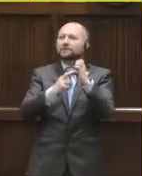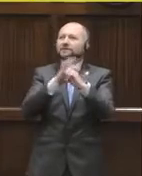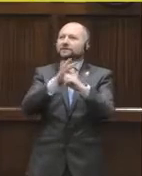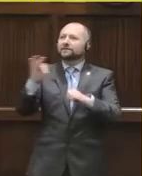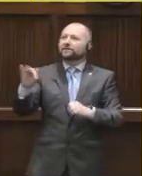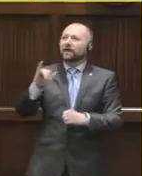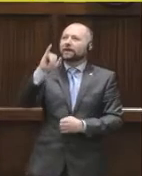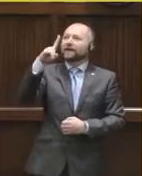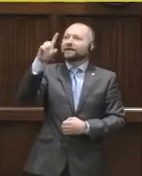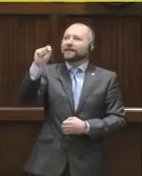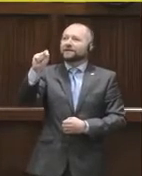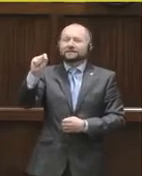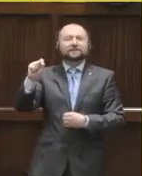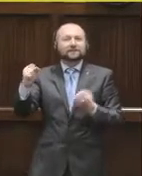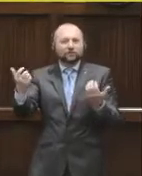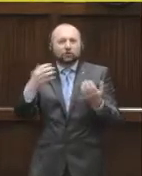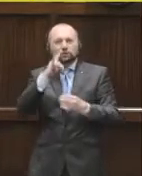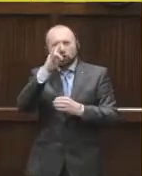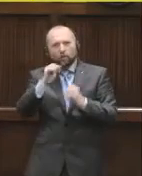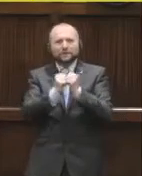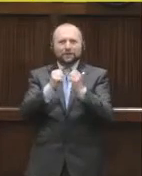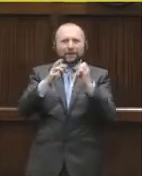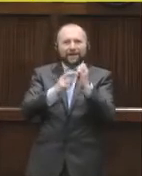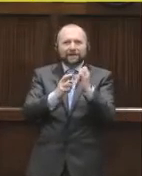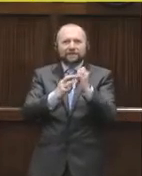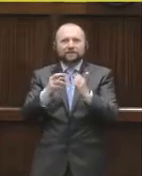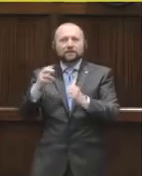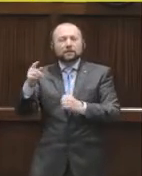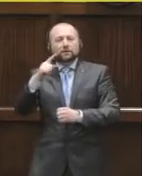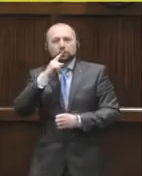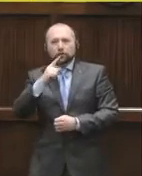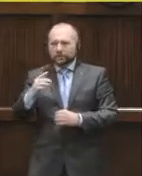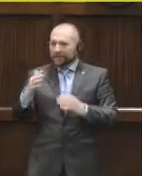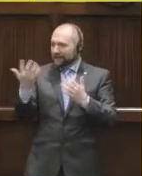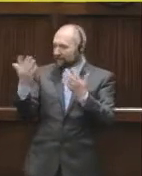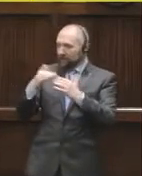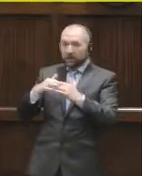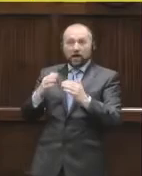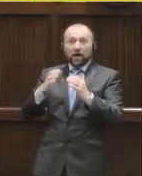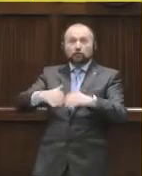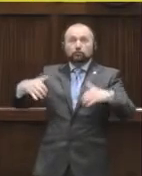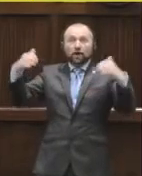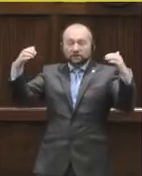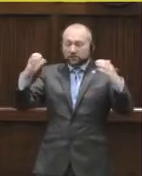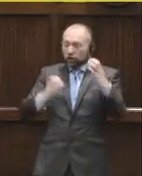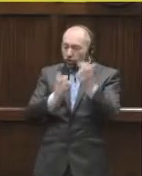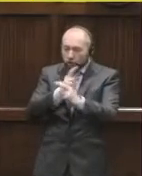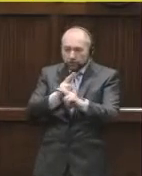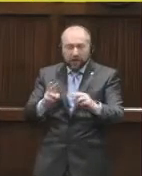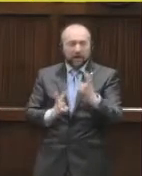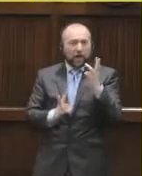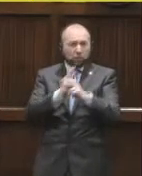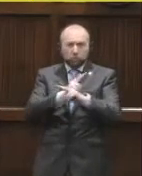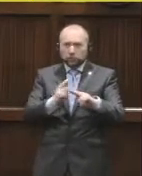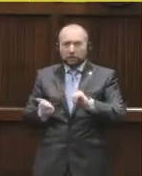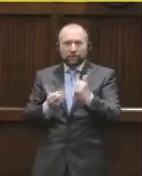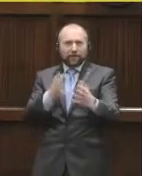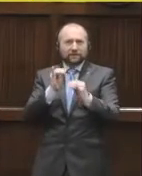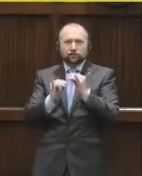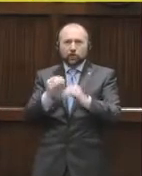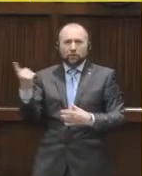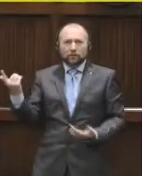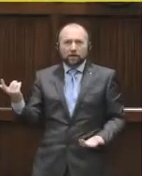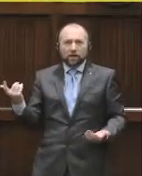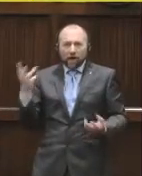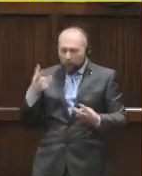Irish Deaf Society, and the Houses of the Oireachtas could not and would not provide an interpreter, and hopefully with